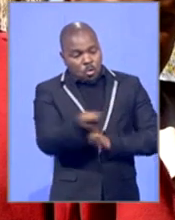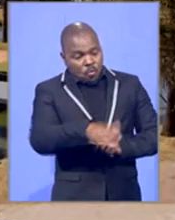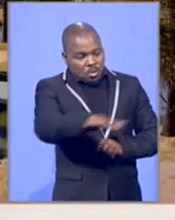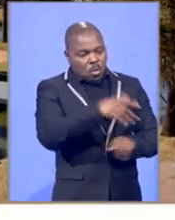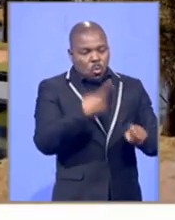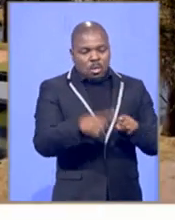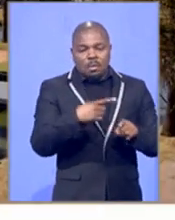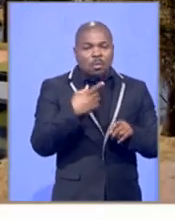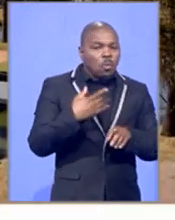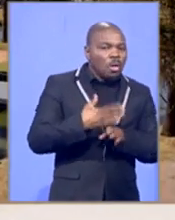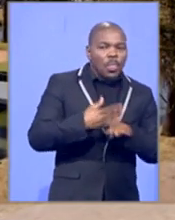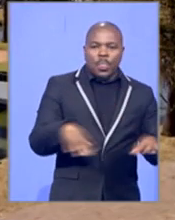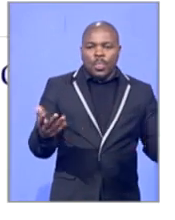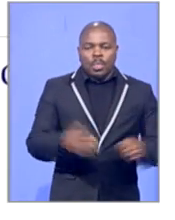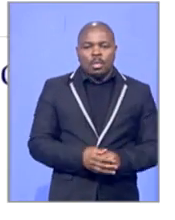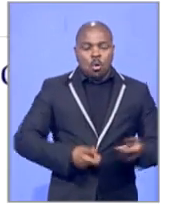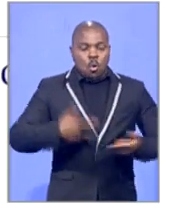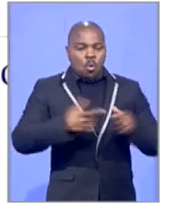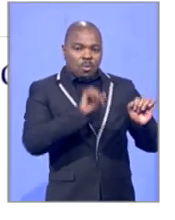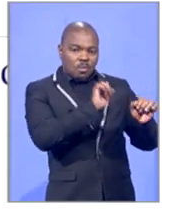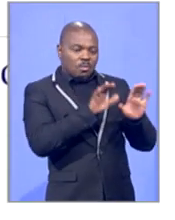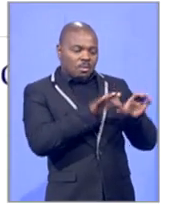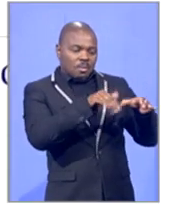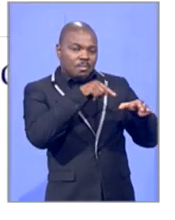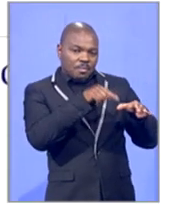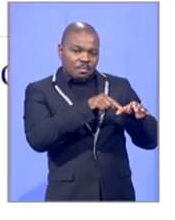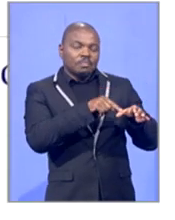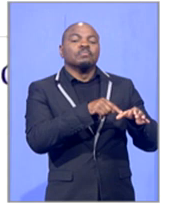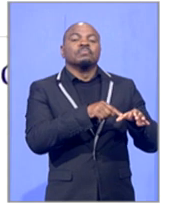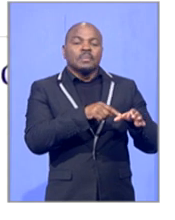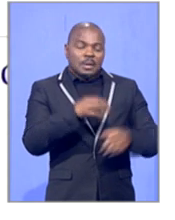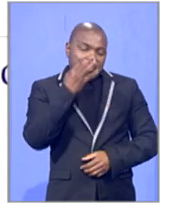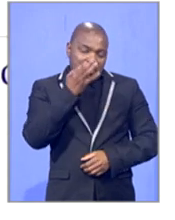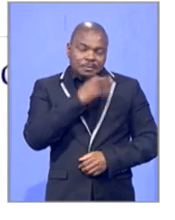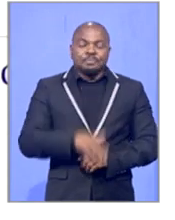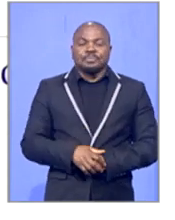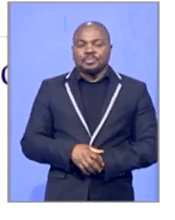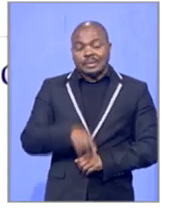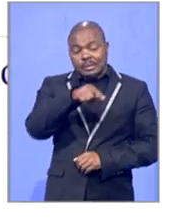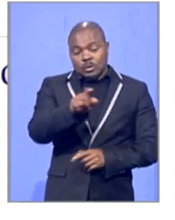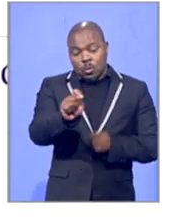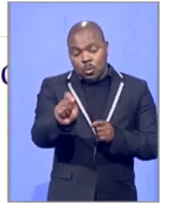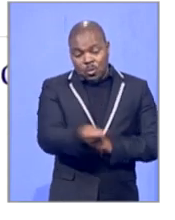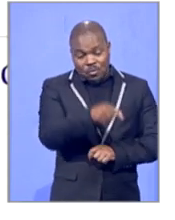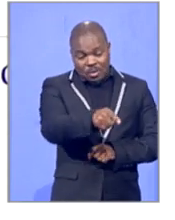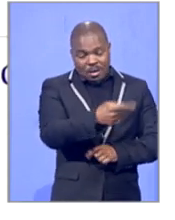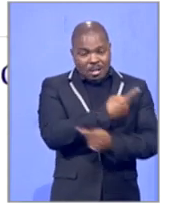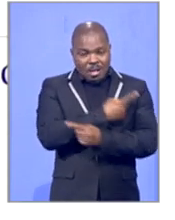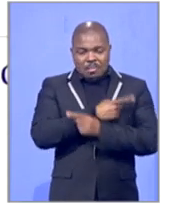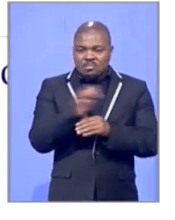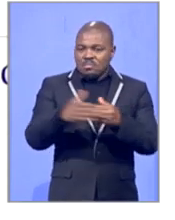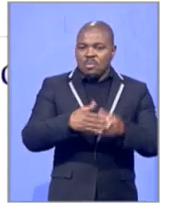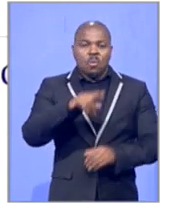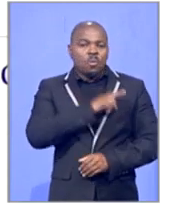e bereka ba buele di ba ba diri e leng Nina Ber and Vising attorneys bare golf club ine ya tswalo ka nthla